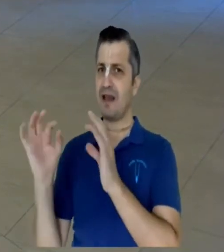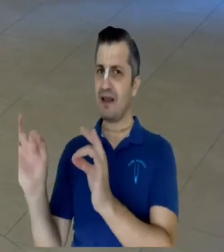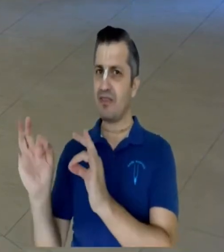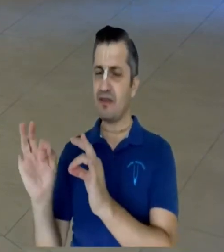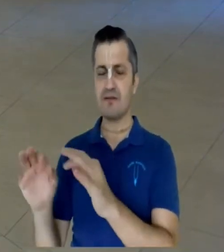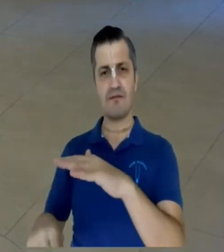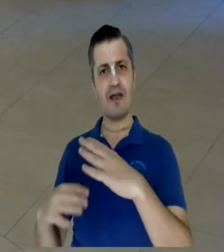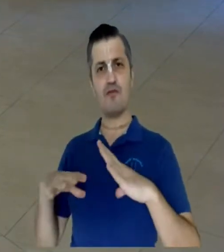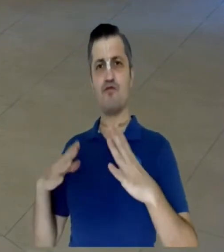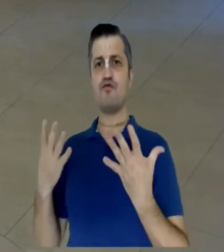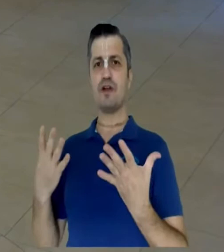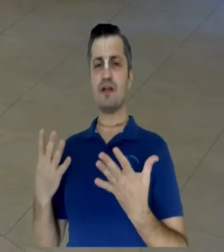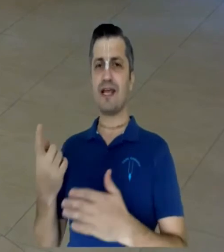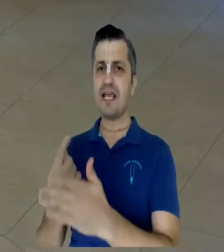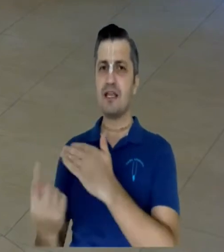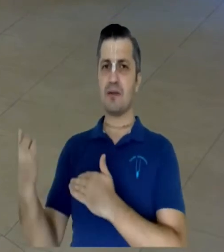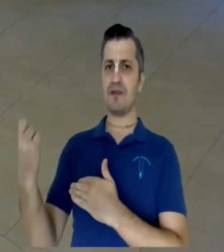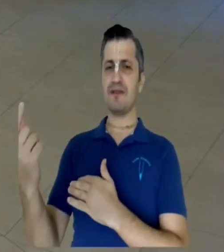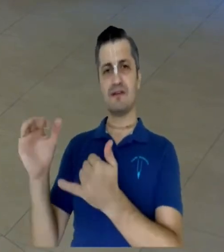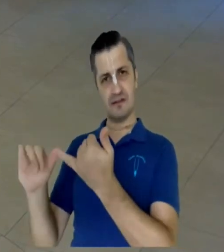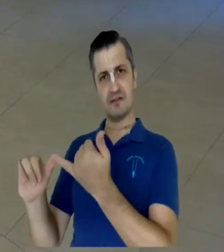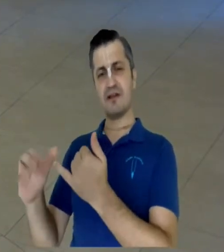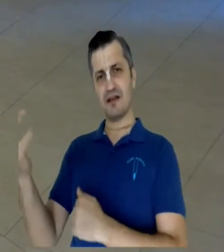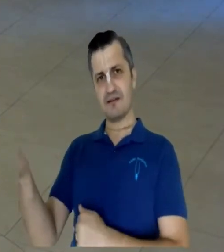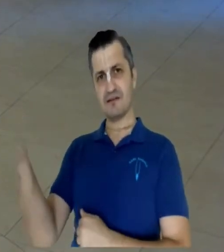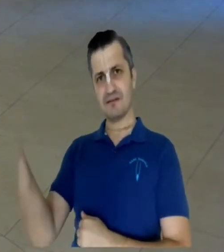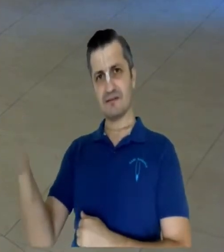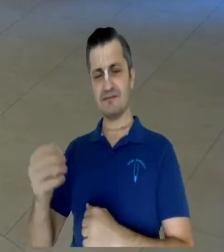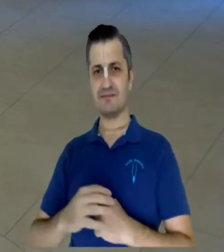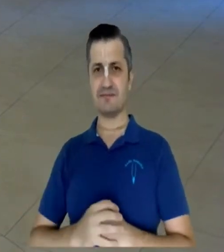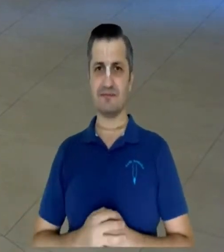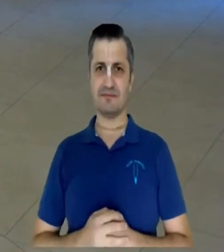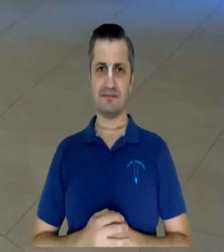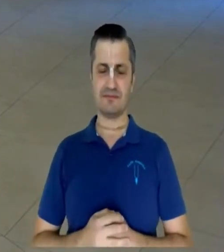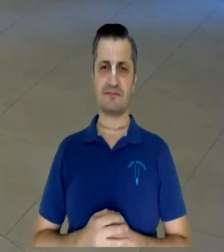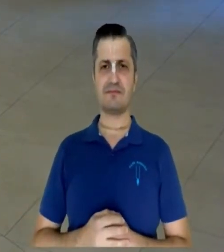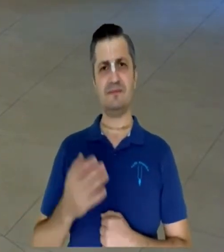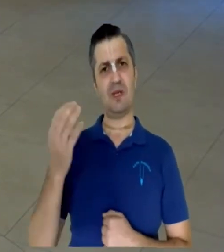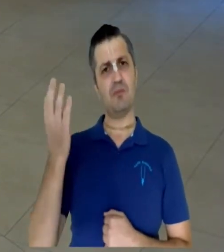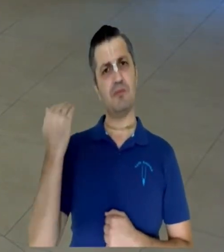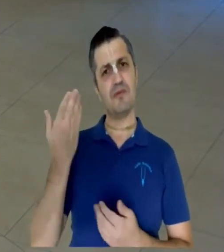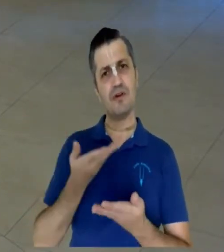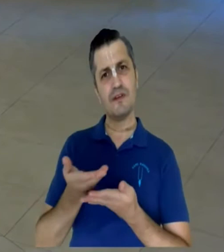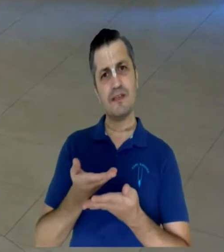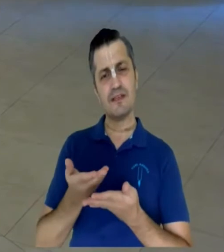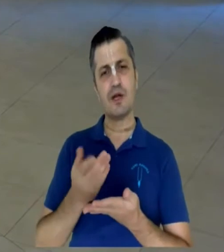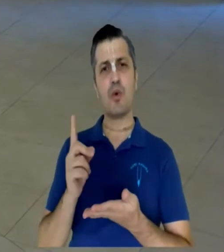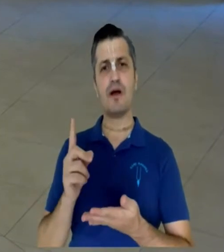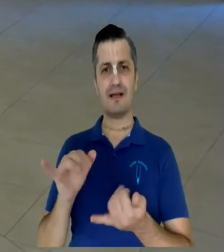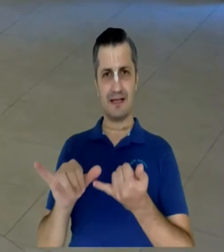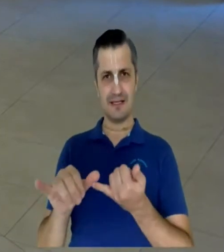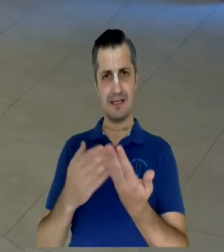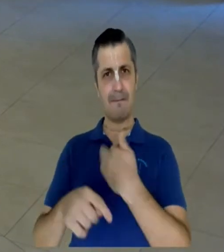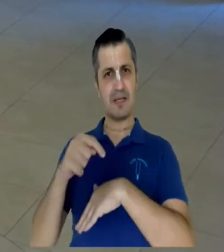So that's why we call, as we discussed previously, that the Lord's pastimes, what